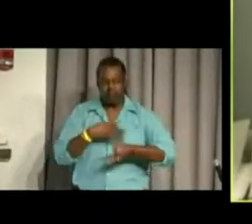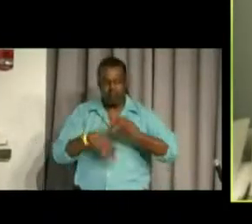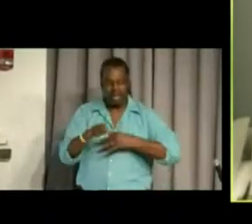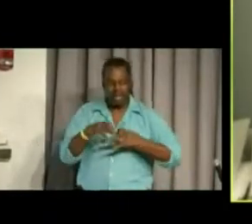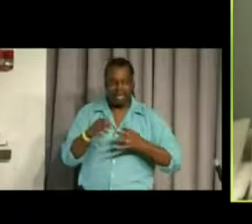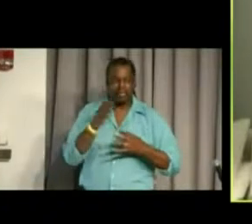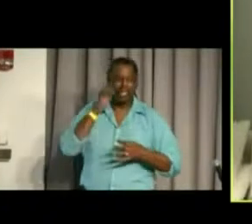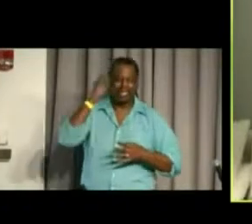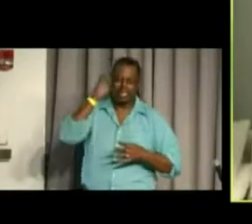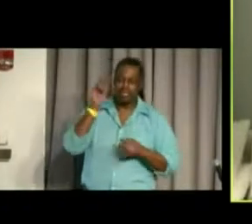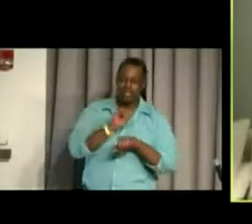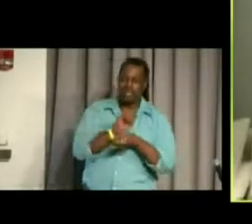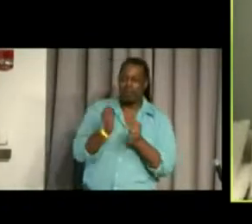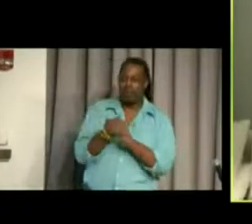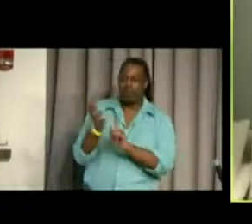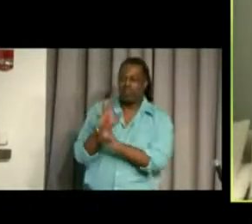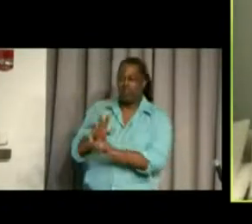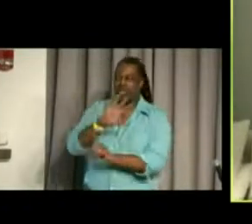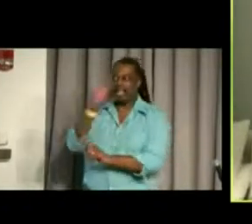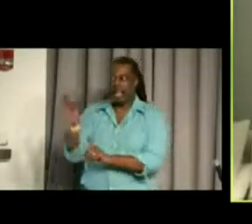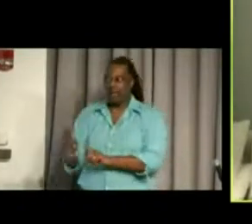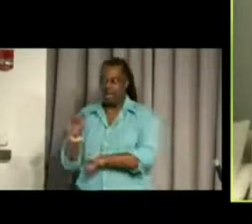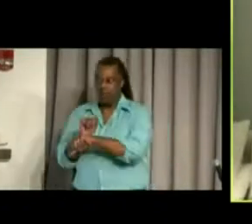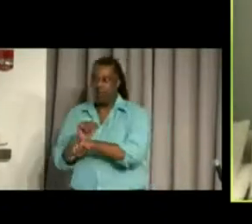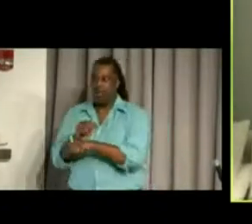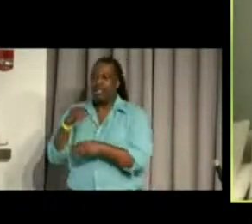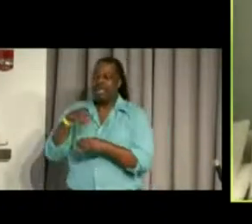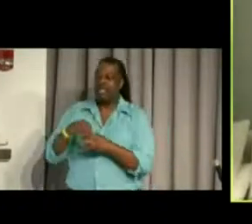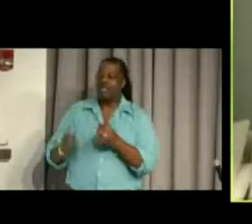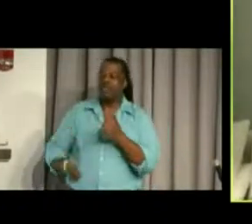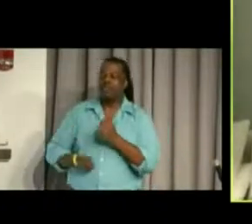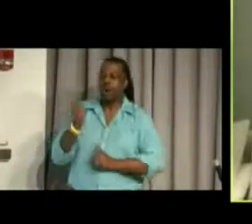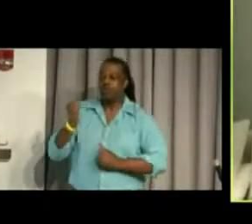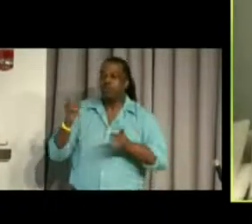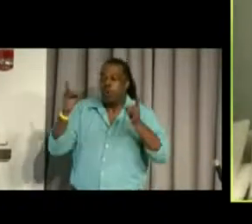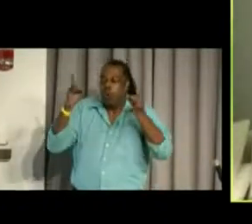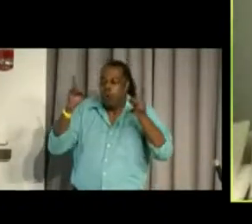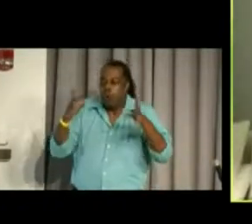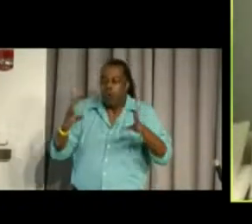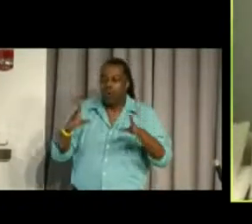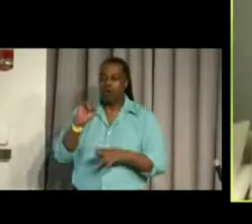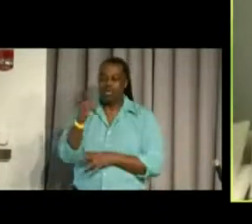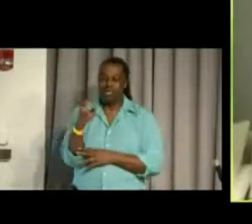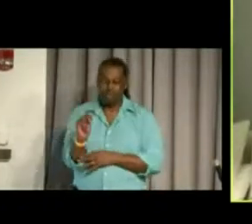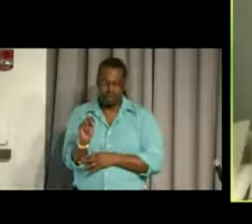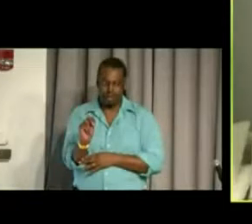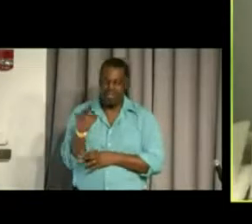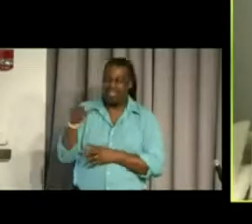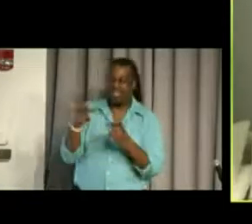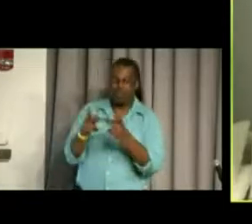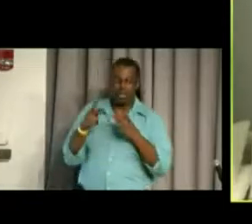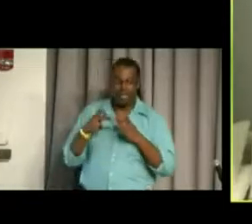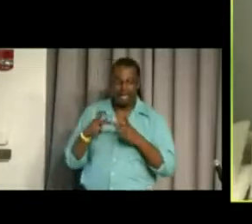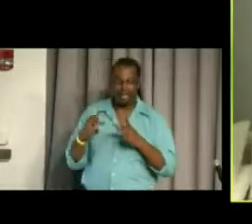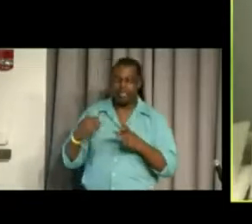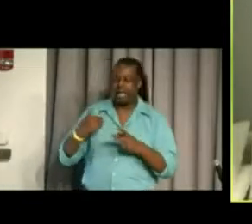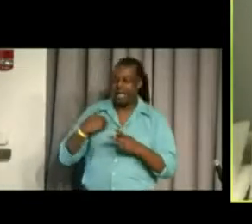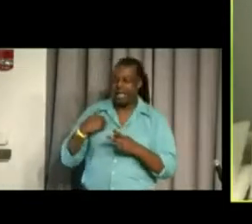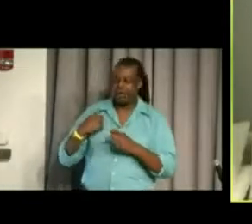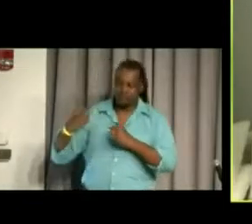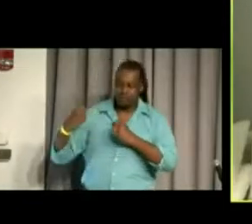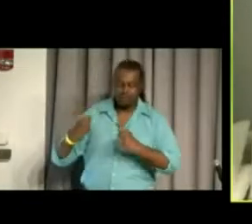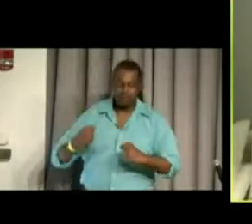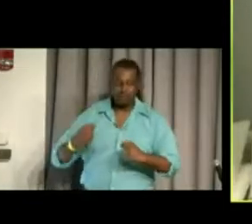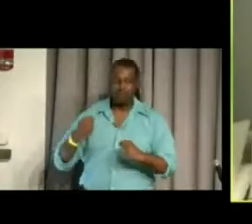with forced African labor in the most inhumane conditions one can imagine, a place that has a staunch history of Black resistance to